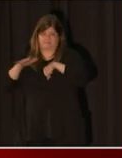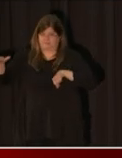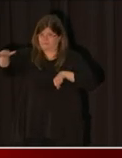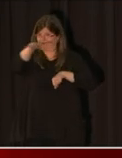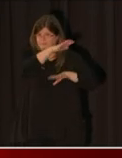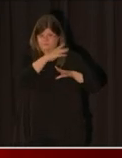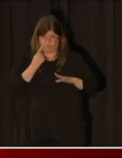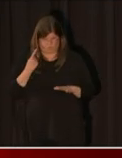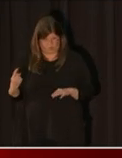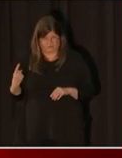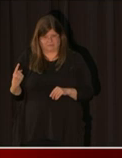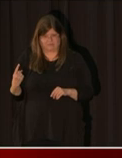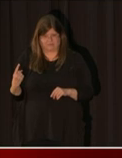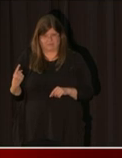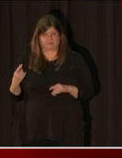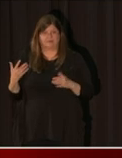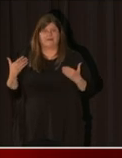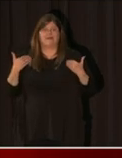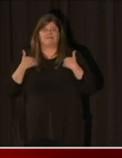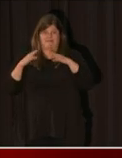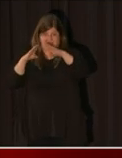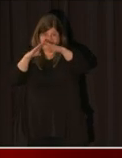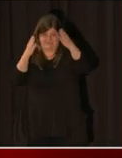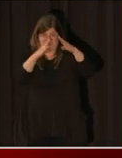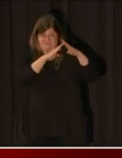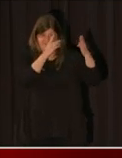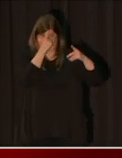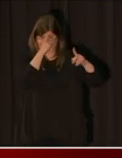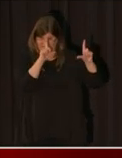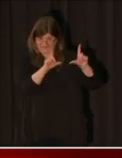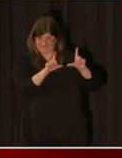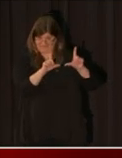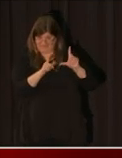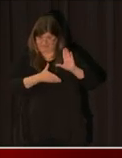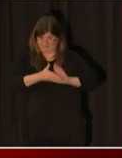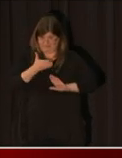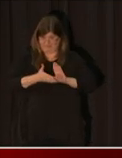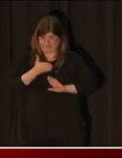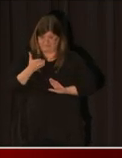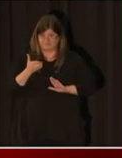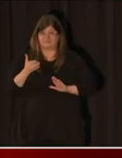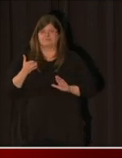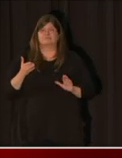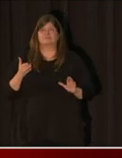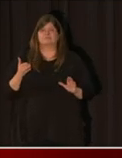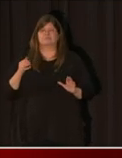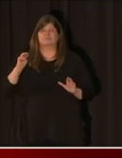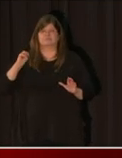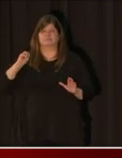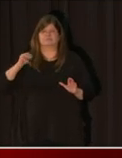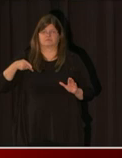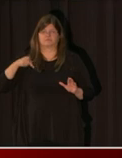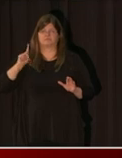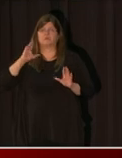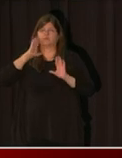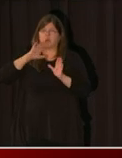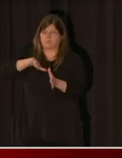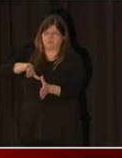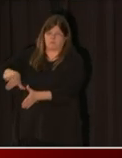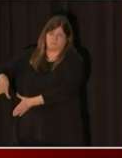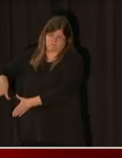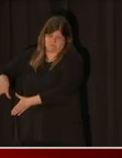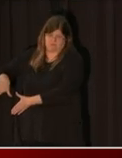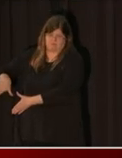commercial alternative license to operate in DC, MPD will no longer need to serve this role. So I